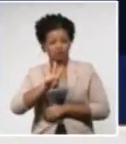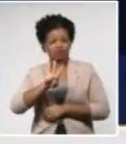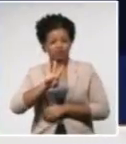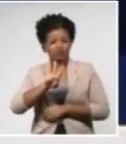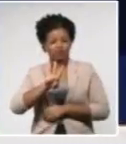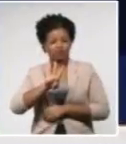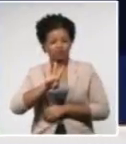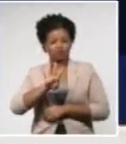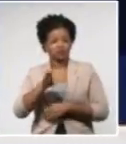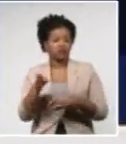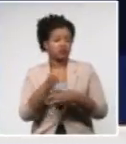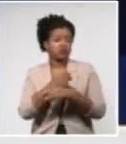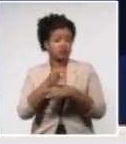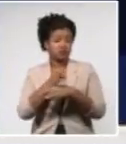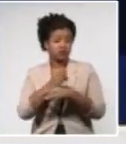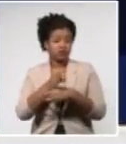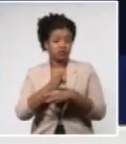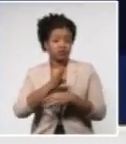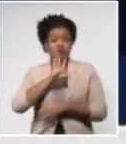1,134 patients are female,